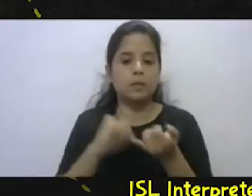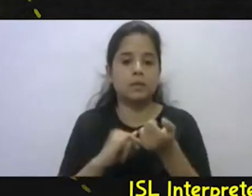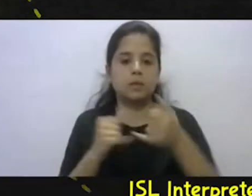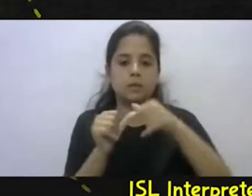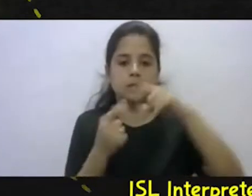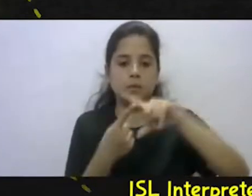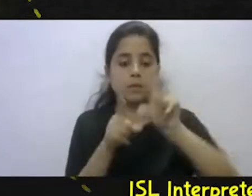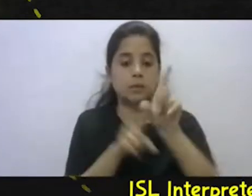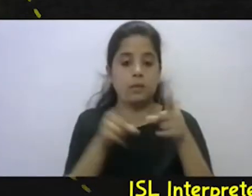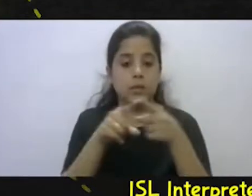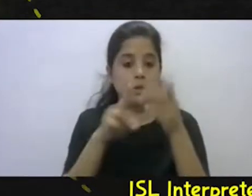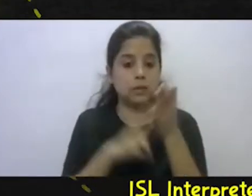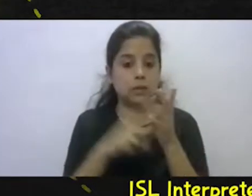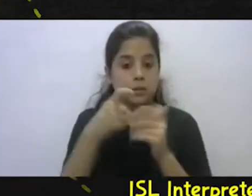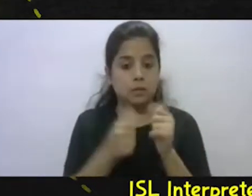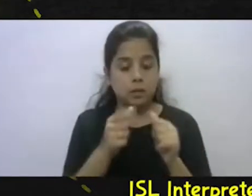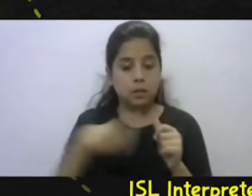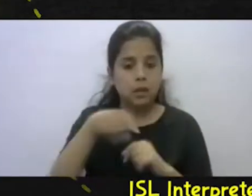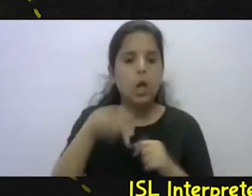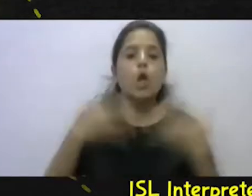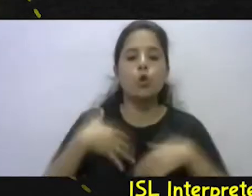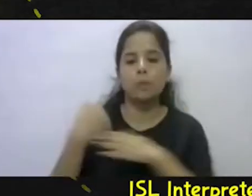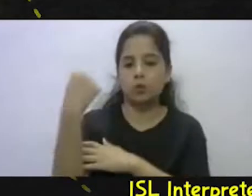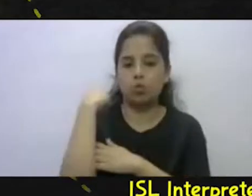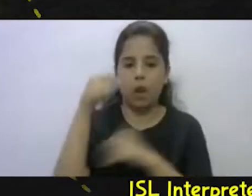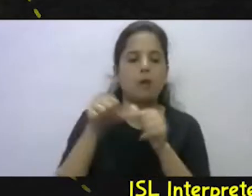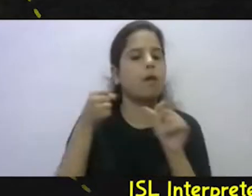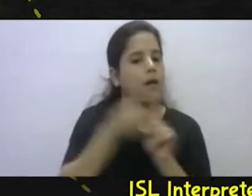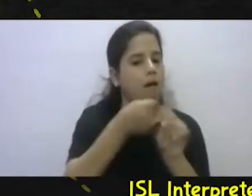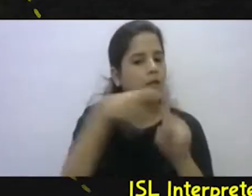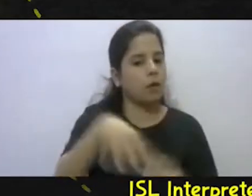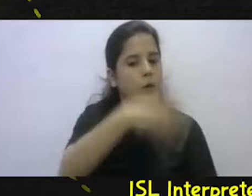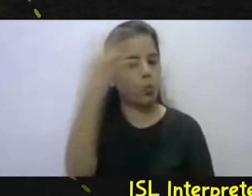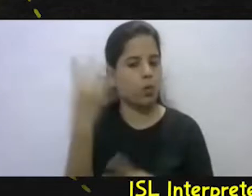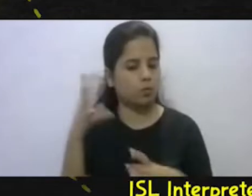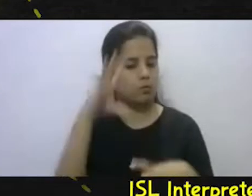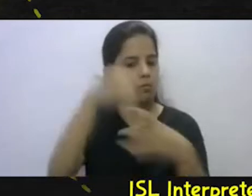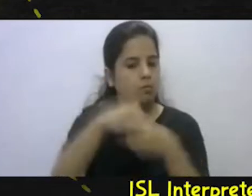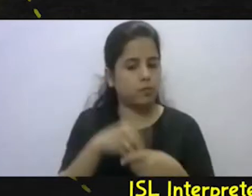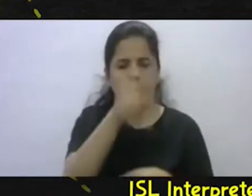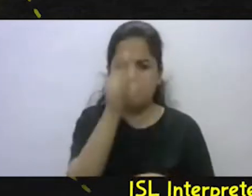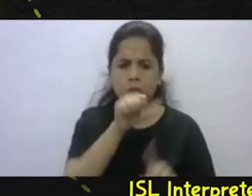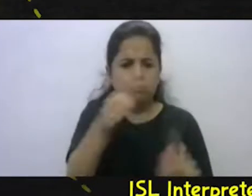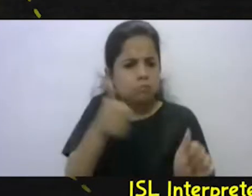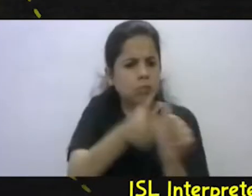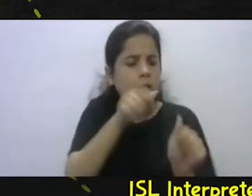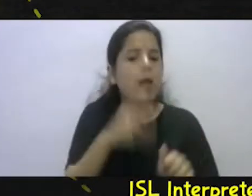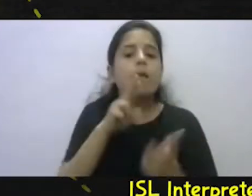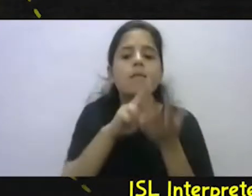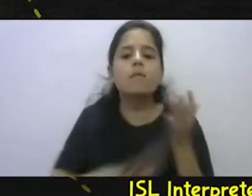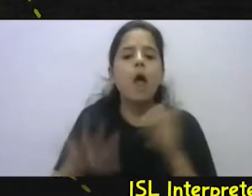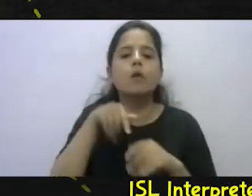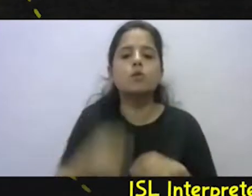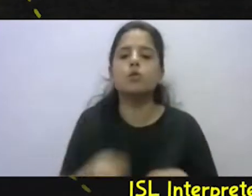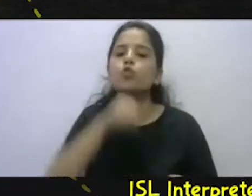rights activist, and he co-founded the Center for Social Equity and Inclusion. He is also the person behind the National Youth Equity Forum, which